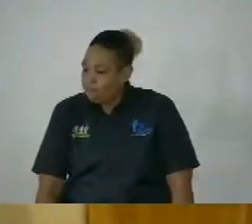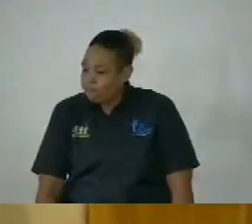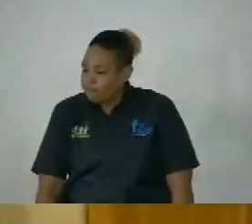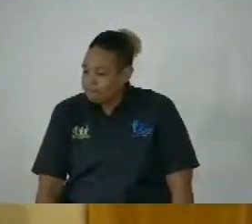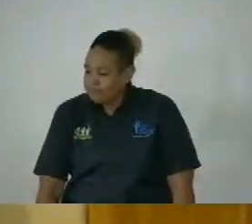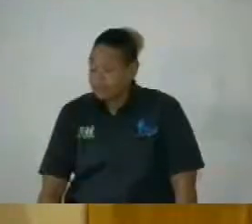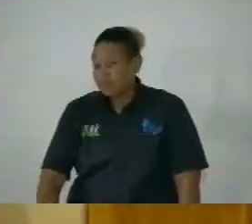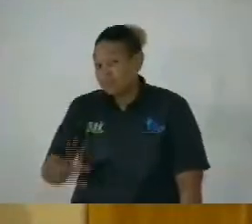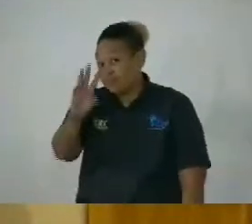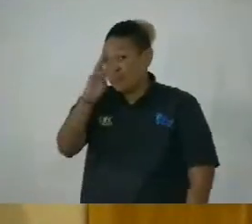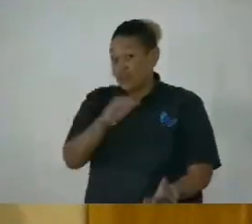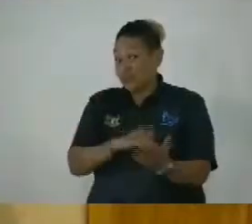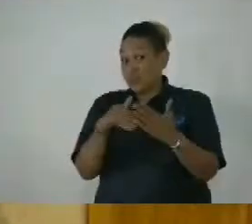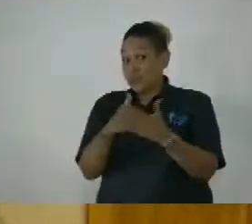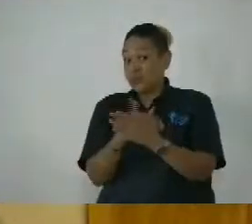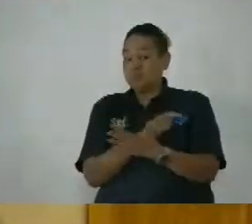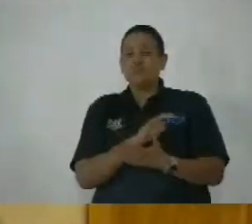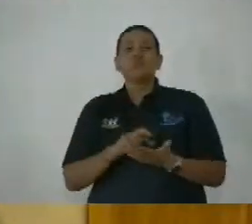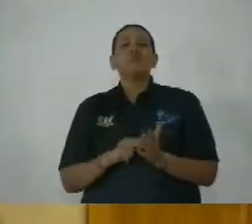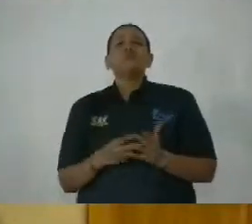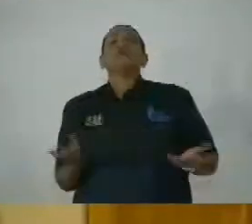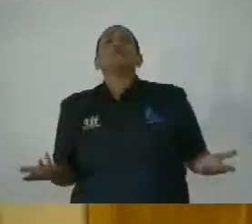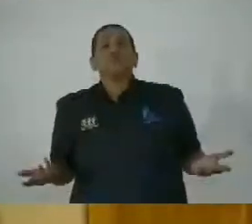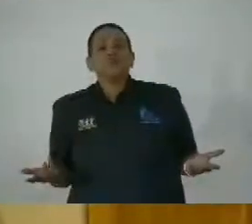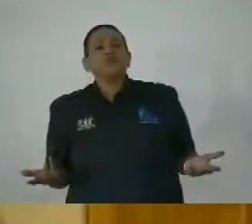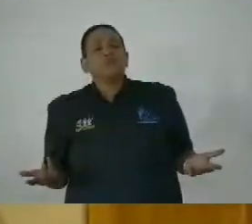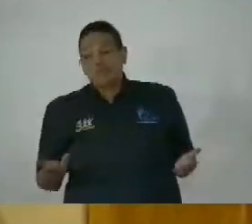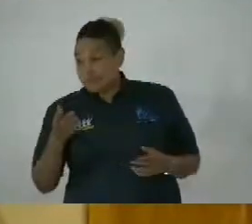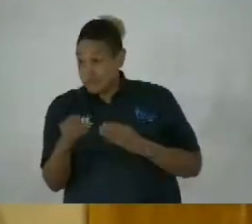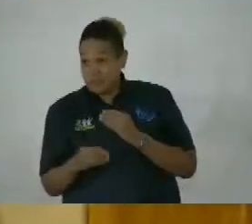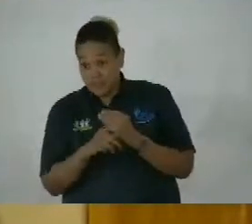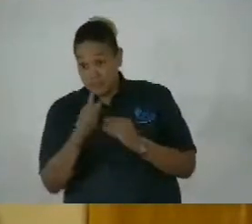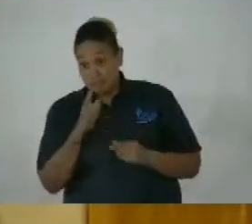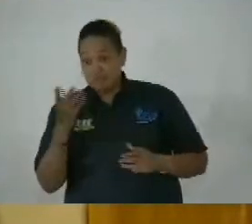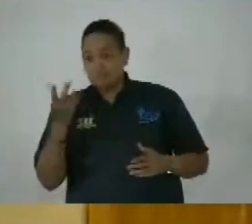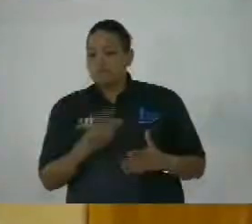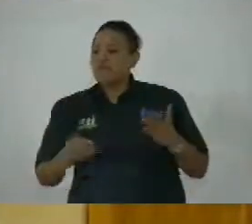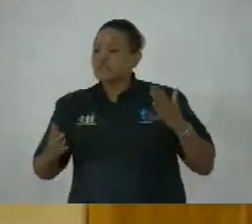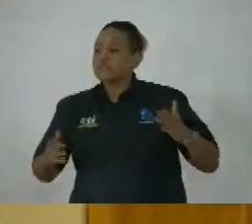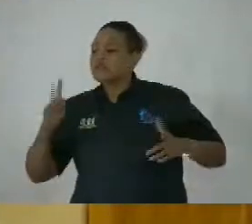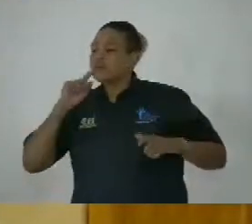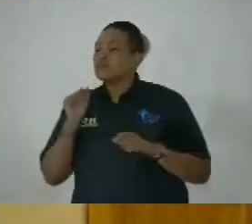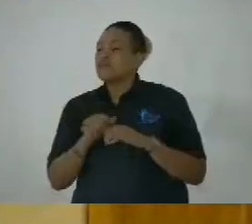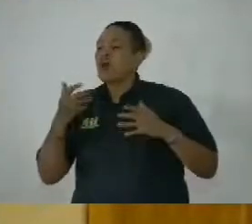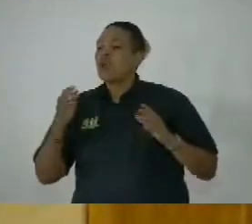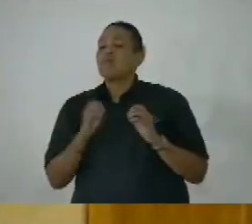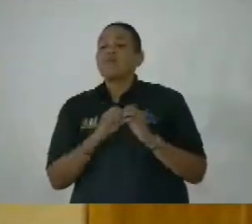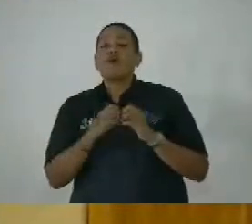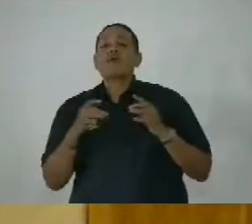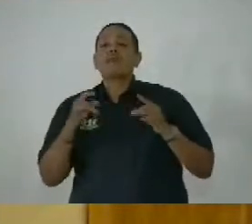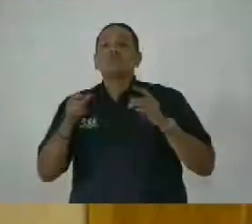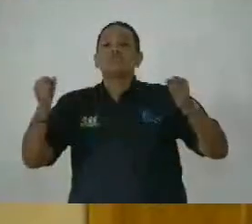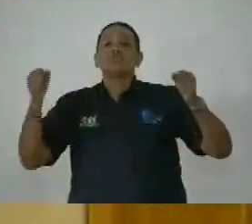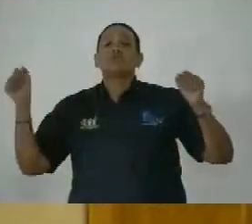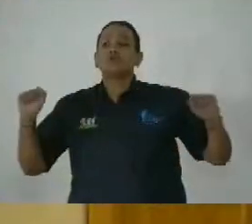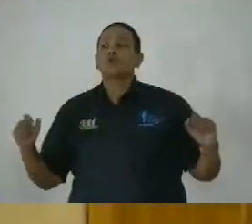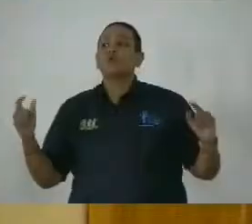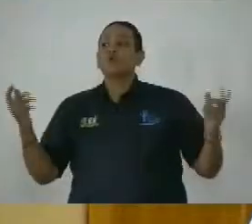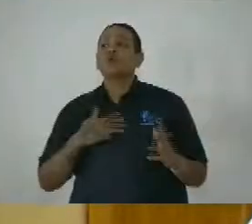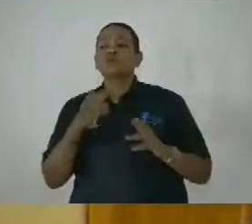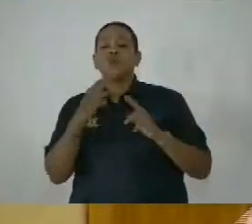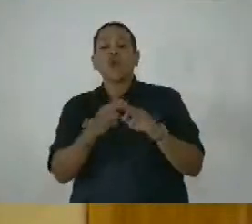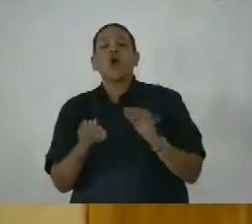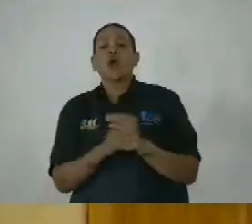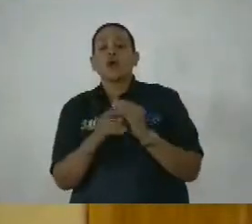What this means, Madam Speaker, members on both sides, it allowed for more efficient deployment. So we could do what you talk